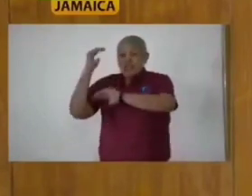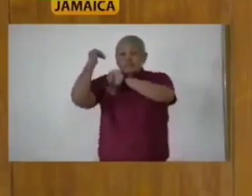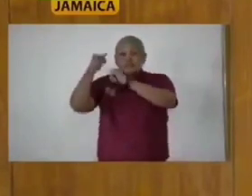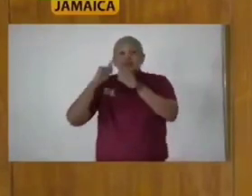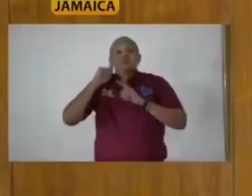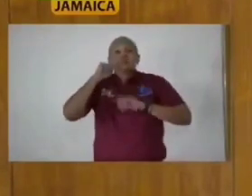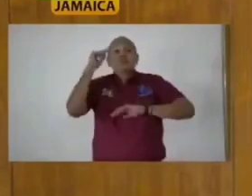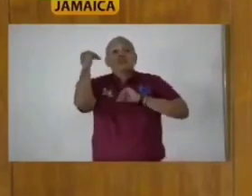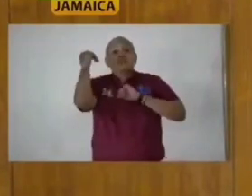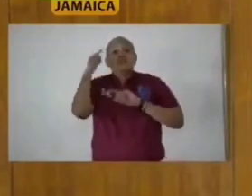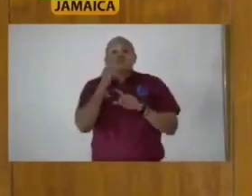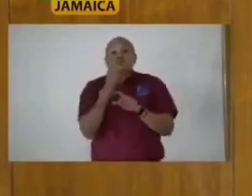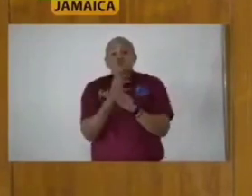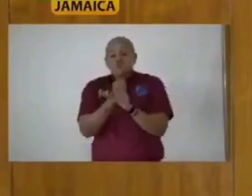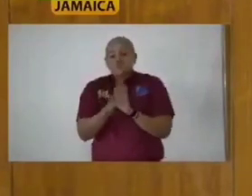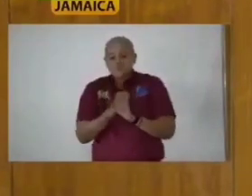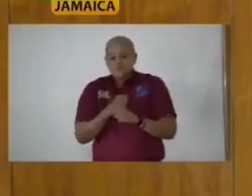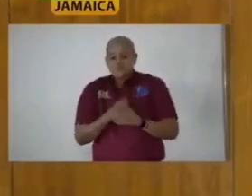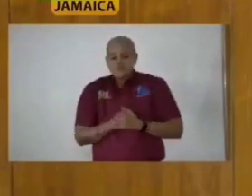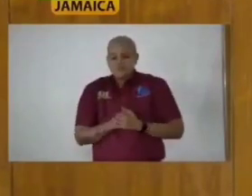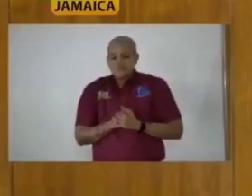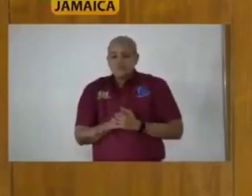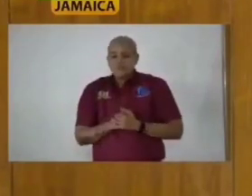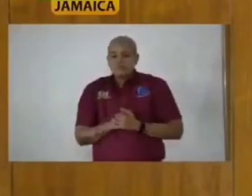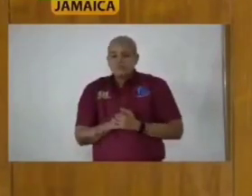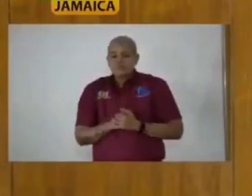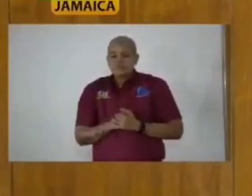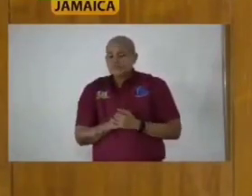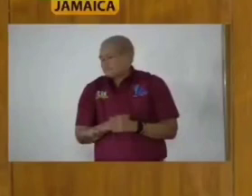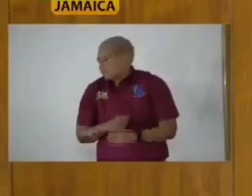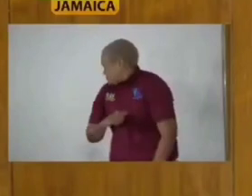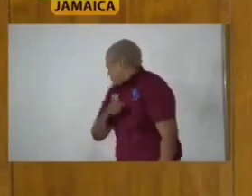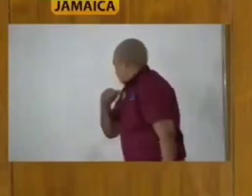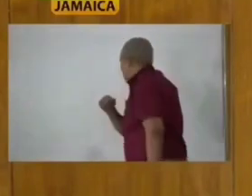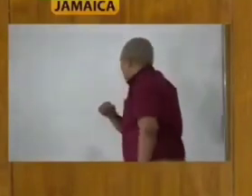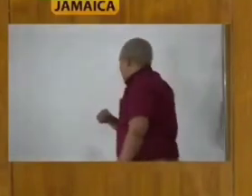hope to receive the clarity,